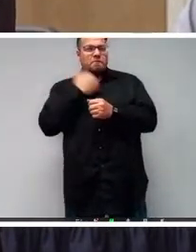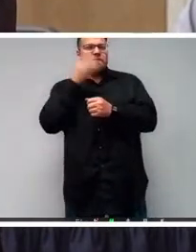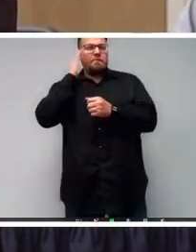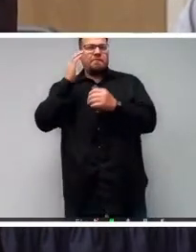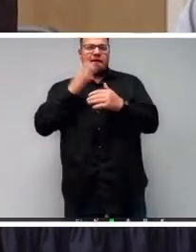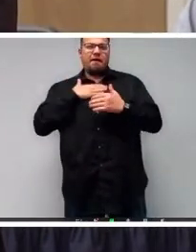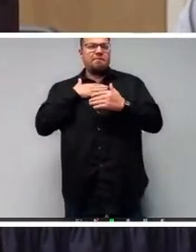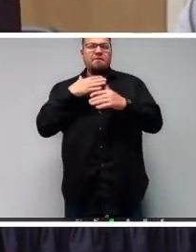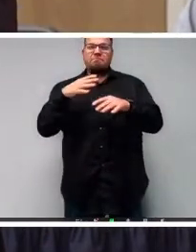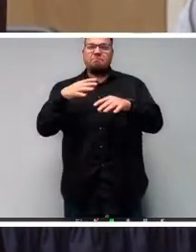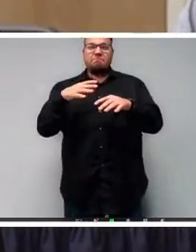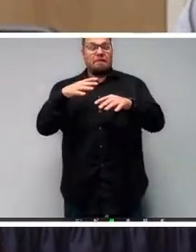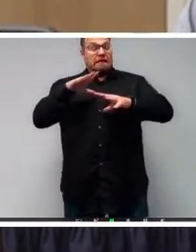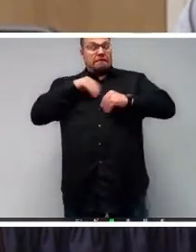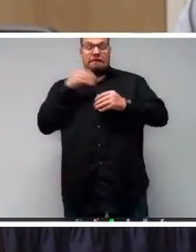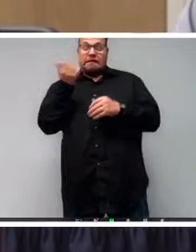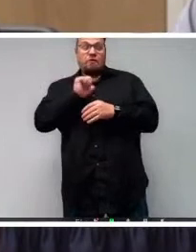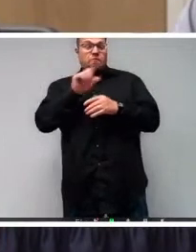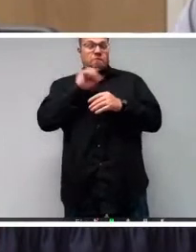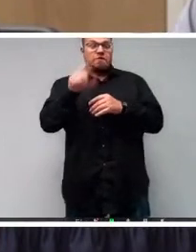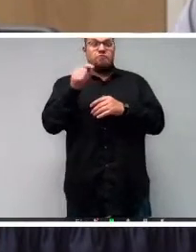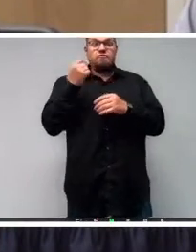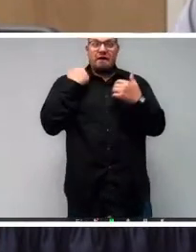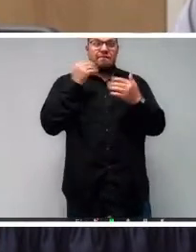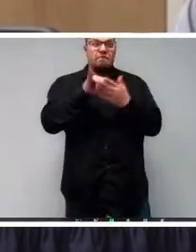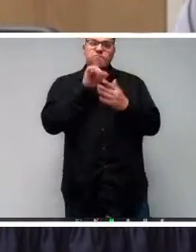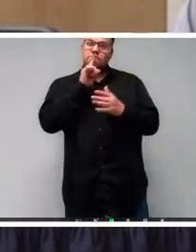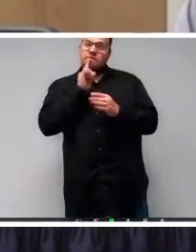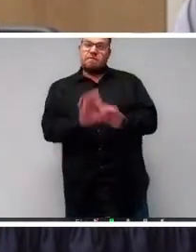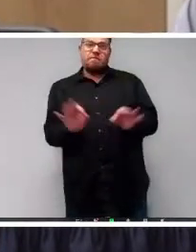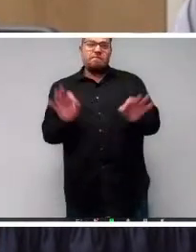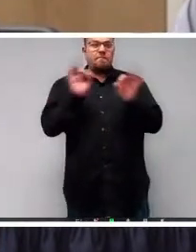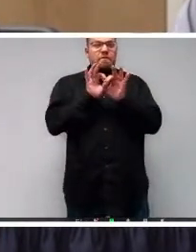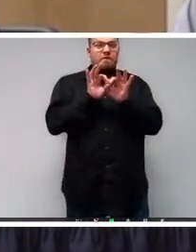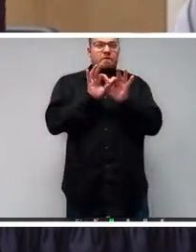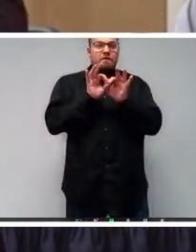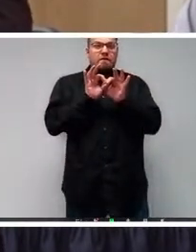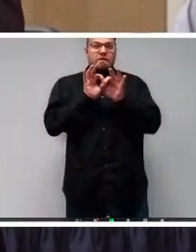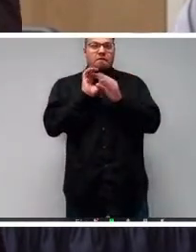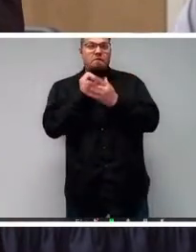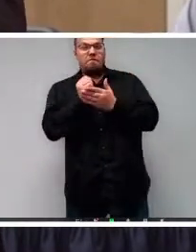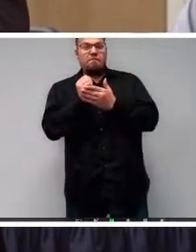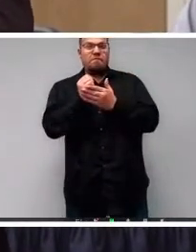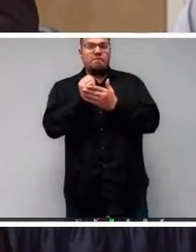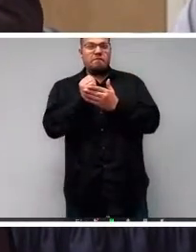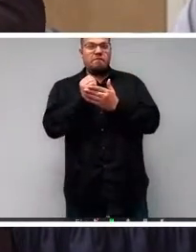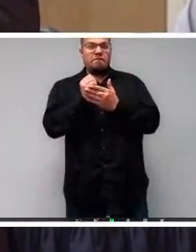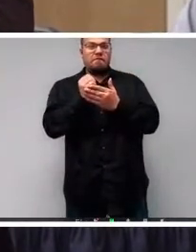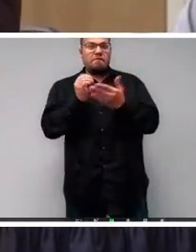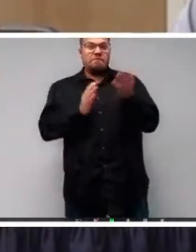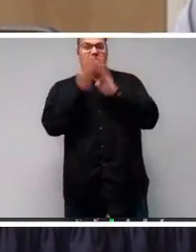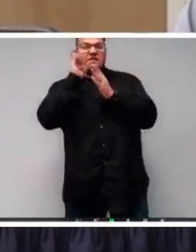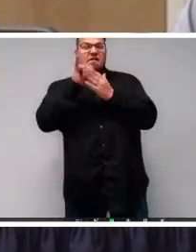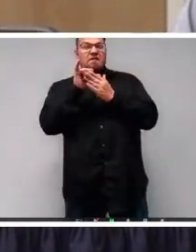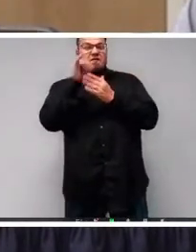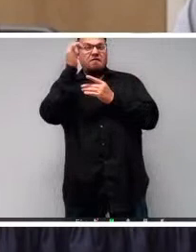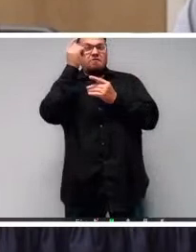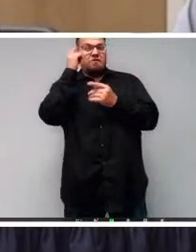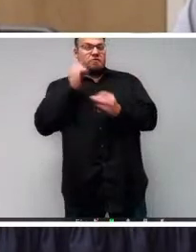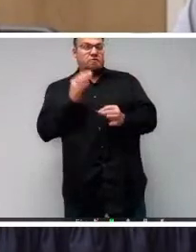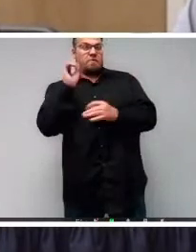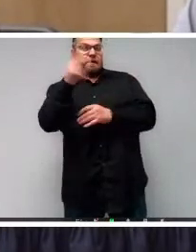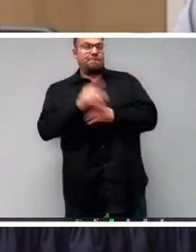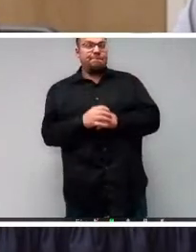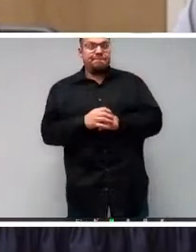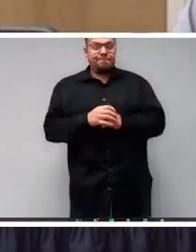whatever questions you have, because it's super important for you to be comfortable when you're faced with the decision next month. Okay?